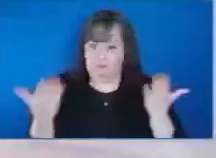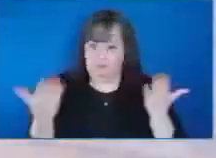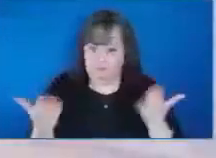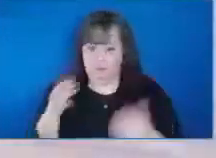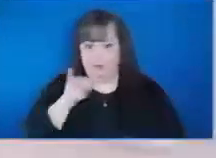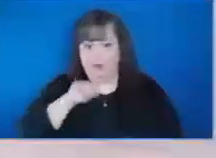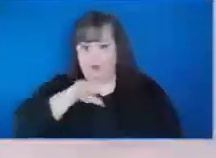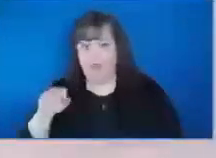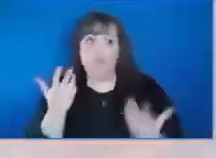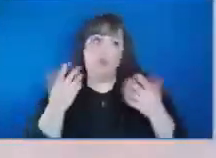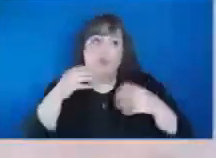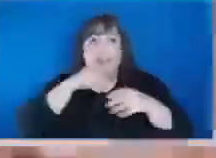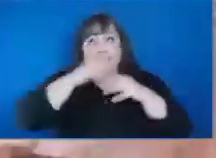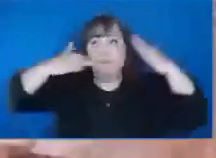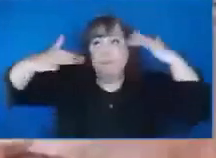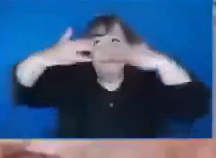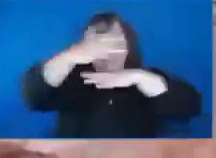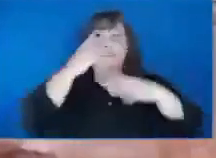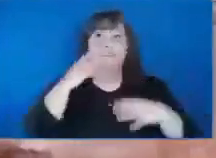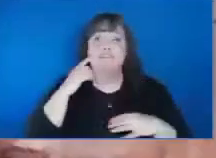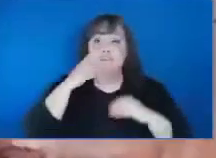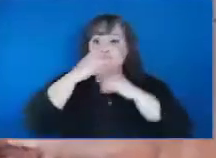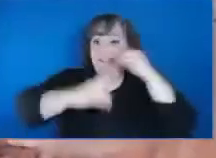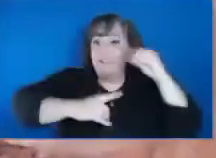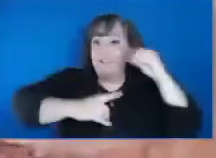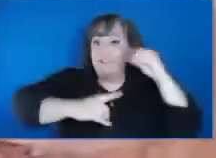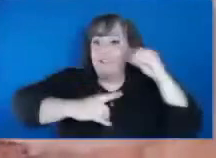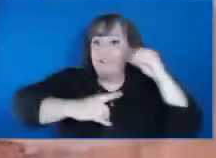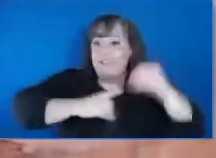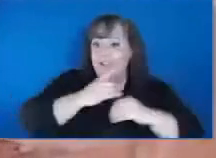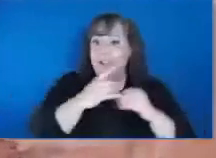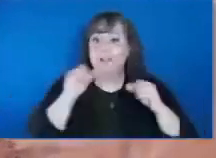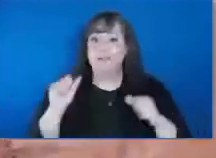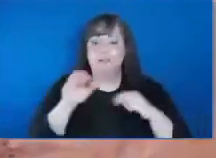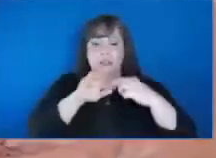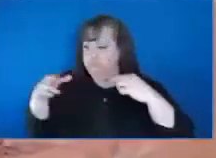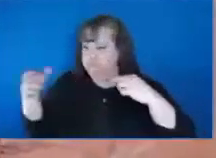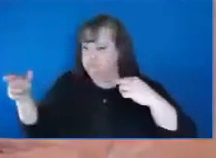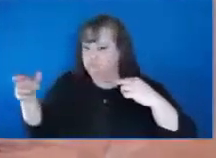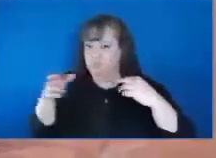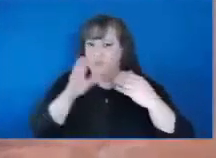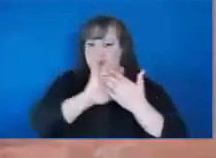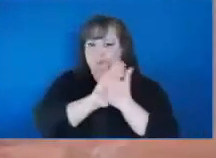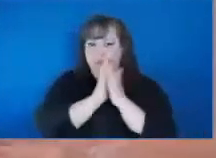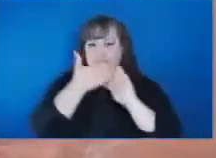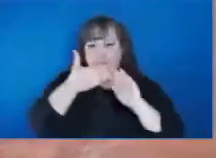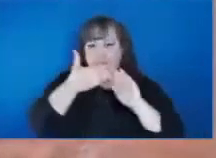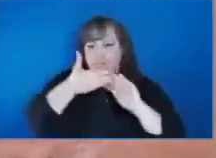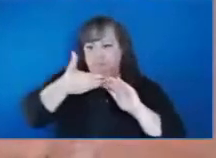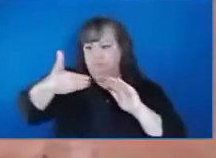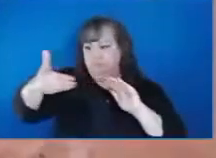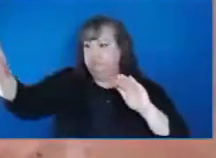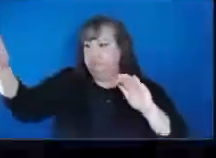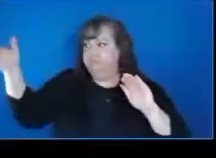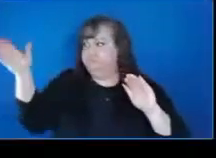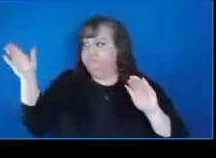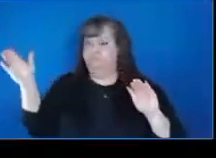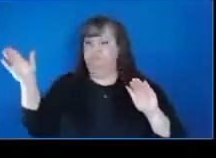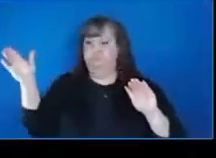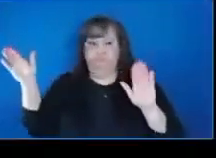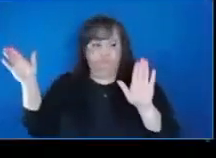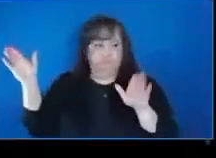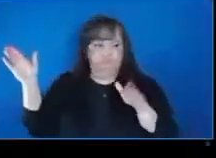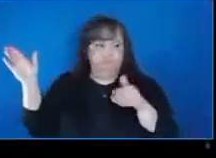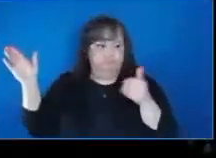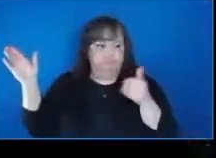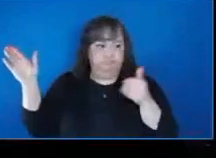for a satellite or something, they can then roll these things out to be useful. And so the same technology we have here now on the space station is going to be used to